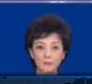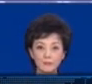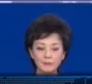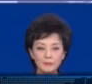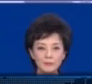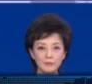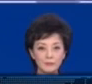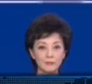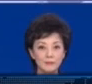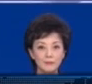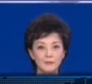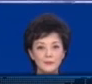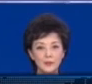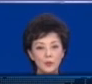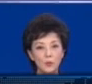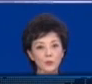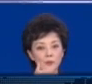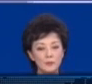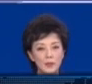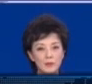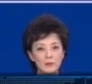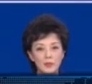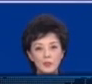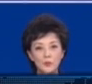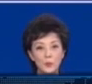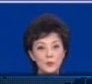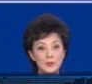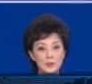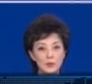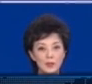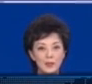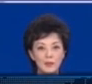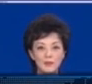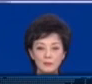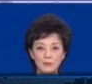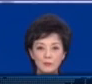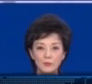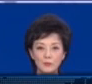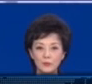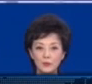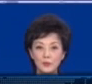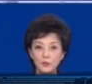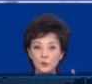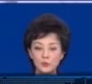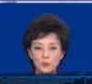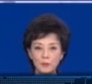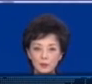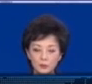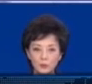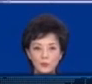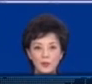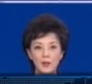Fourth, we focus on key issues and focusing on the prevention control as well as